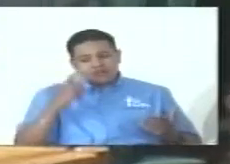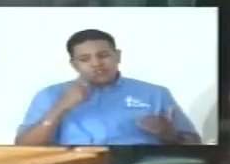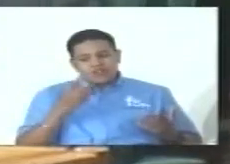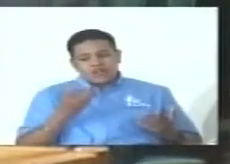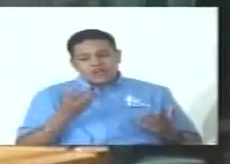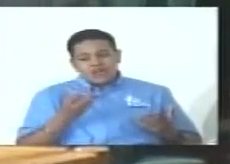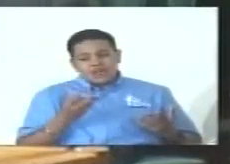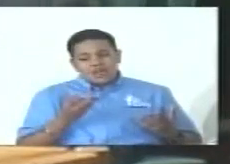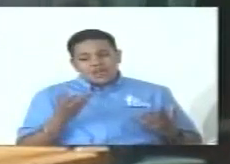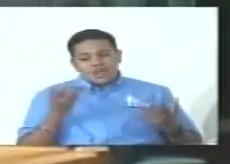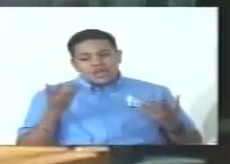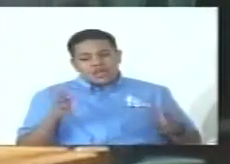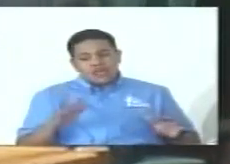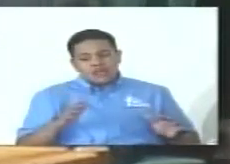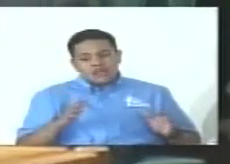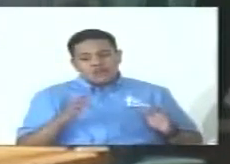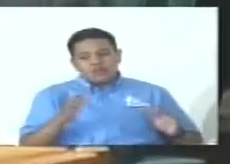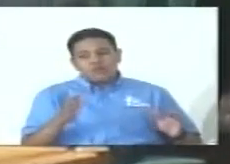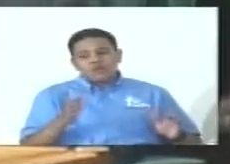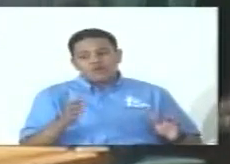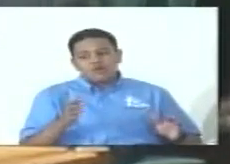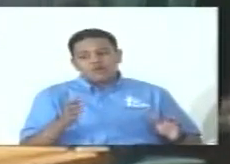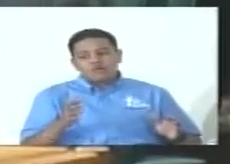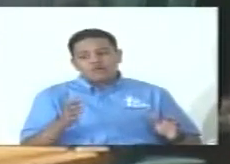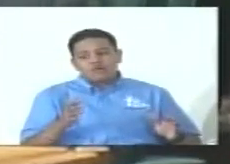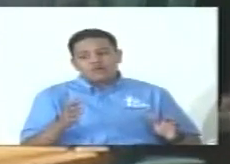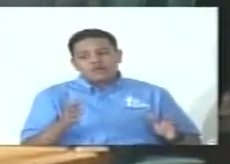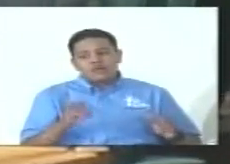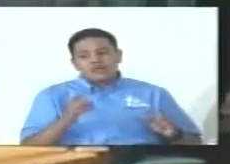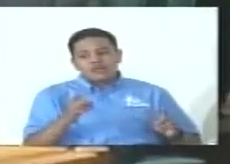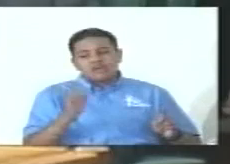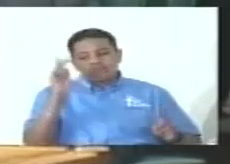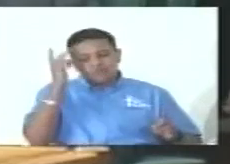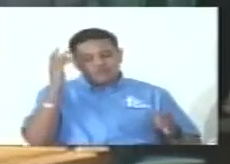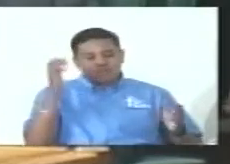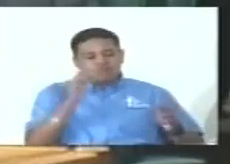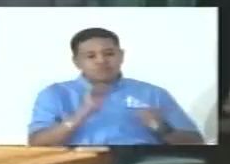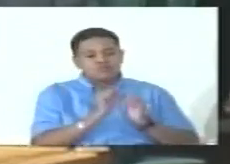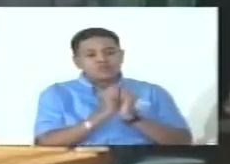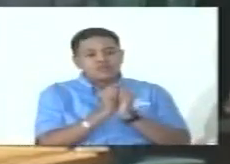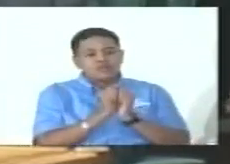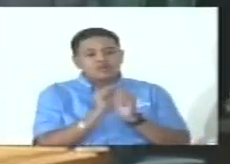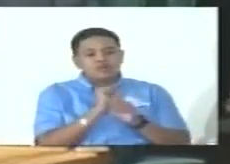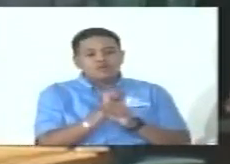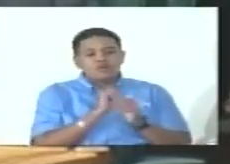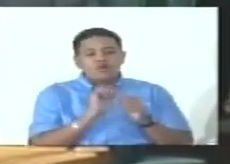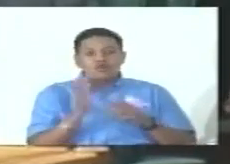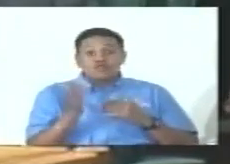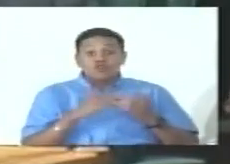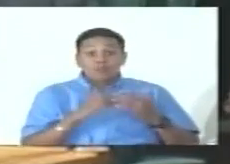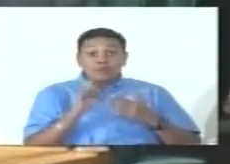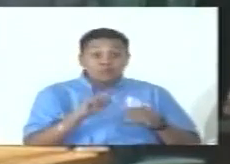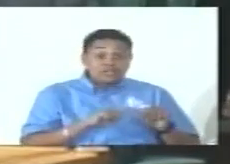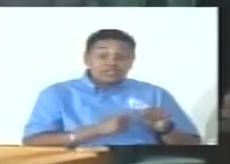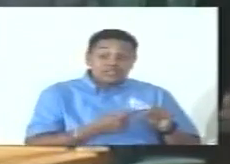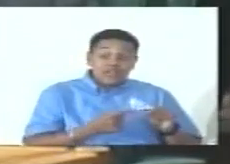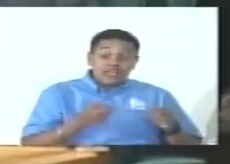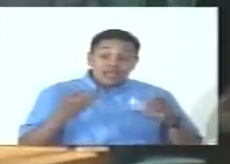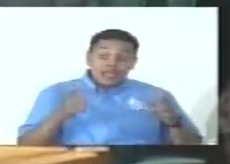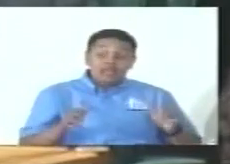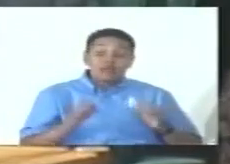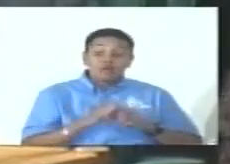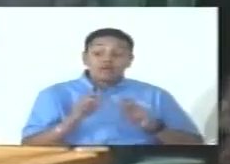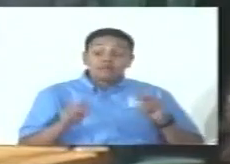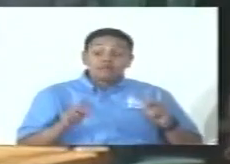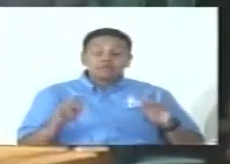It ended in a way that brought parties together. So no matter where it started, it ended with persons on